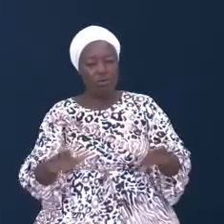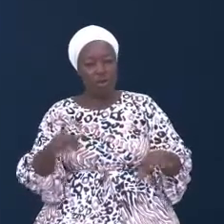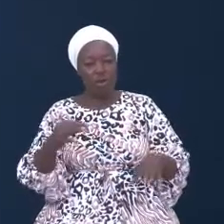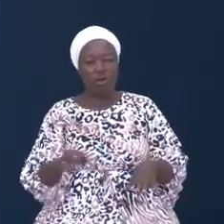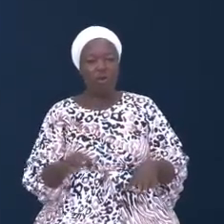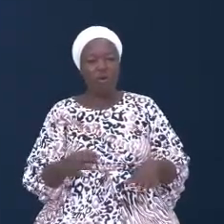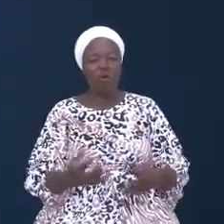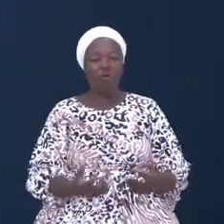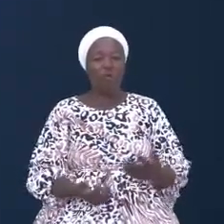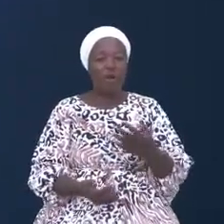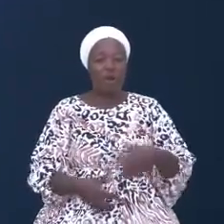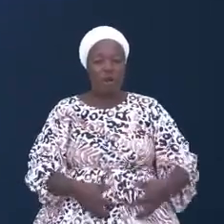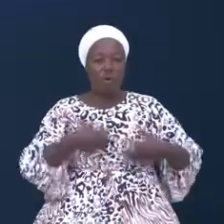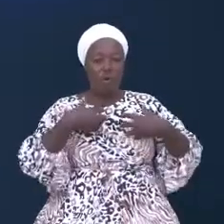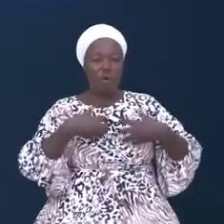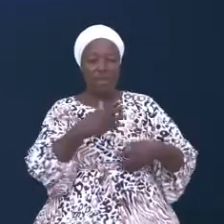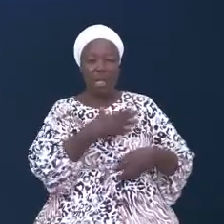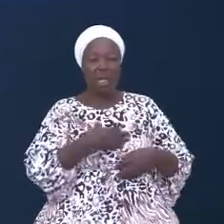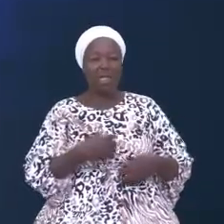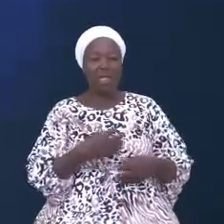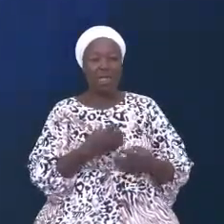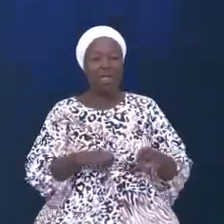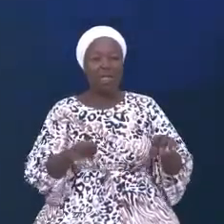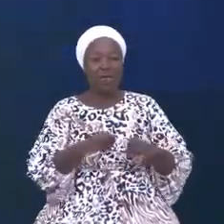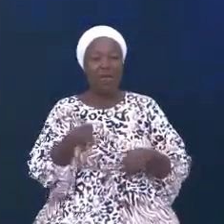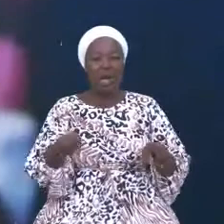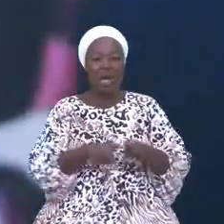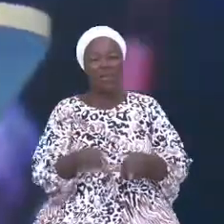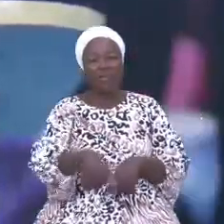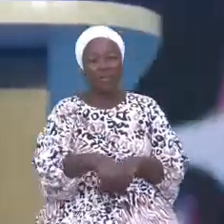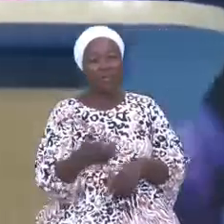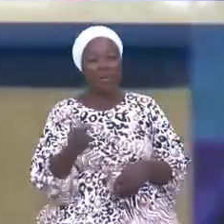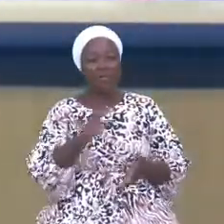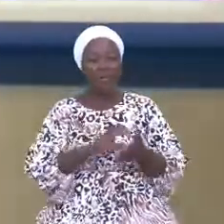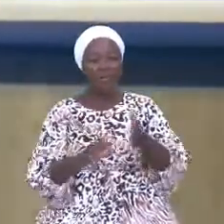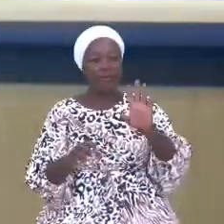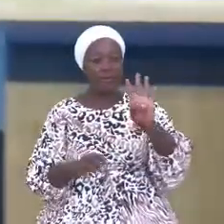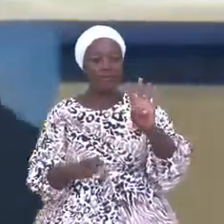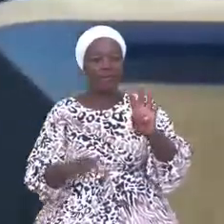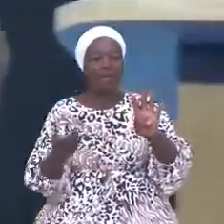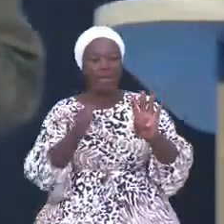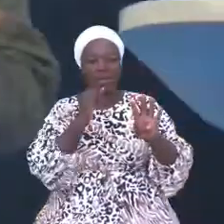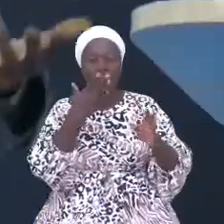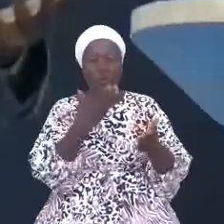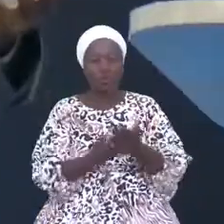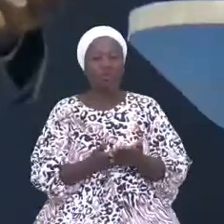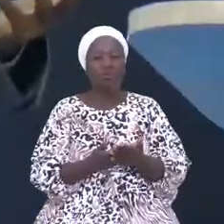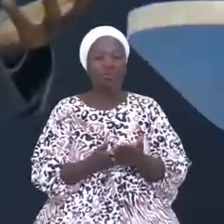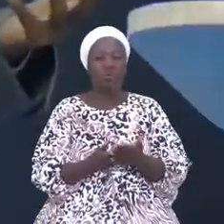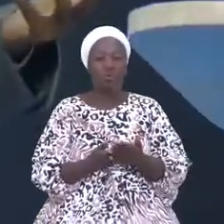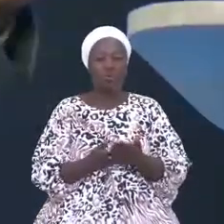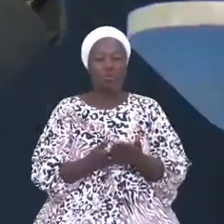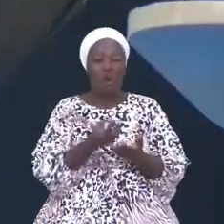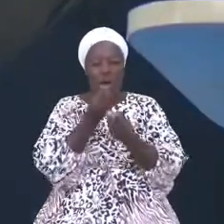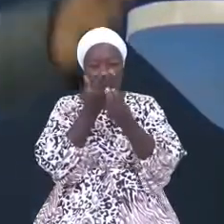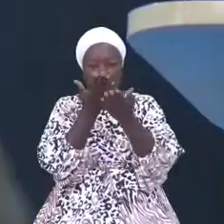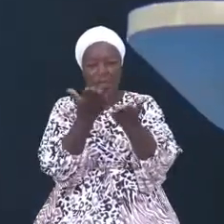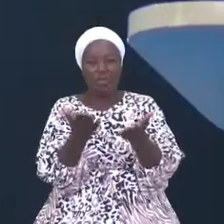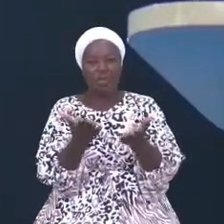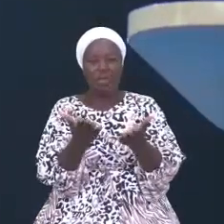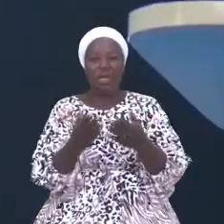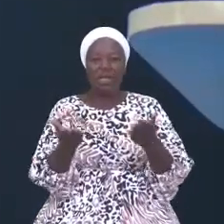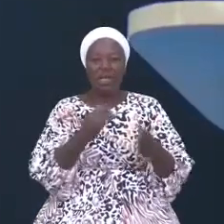wrath, even as others. Look at verse 4. Here is the good news. Here is how